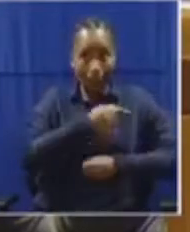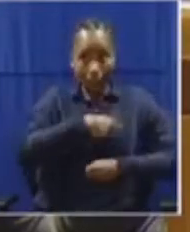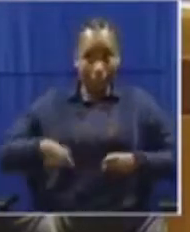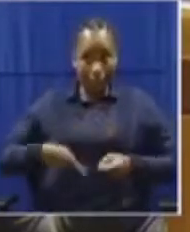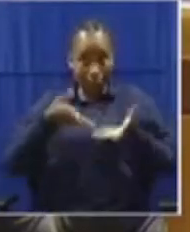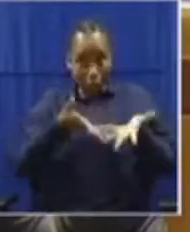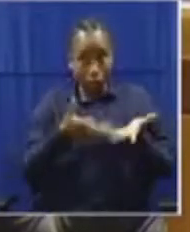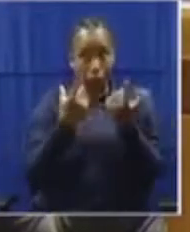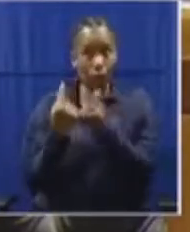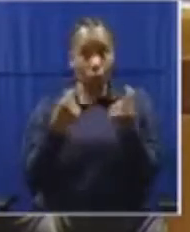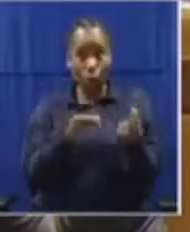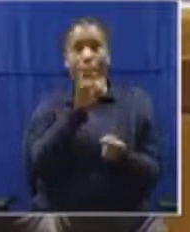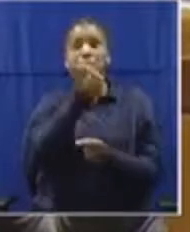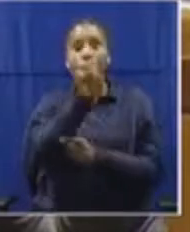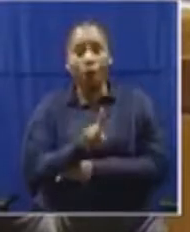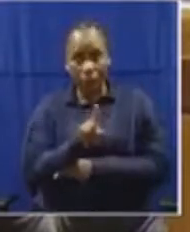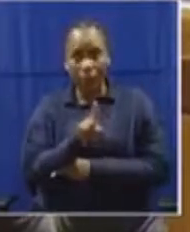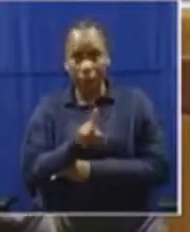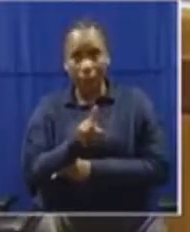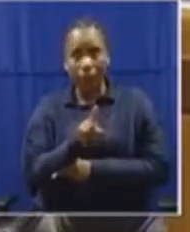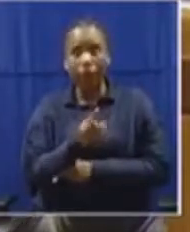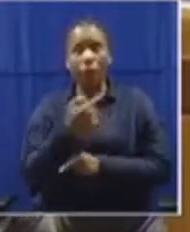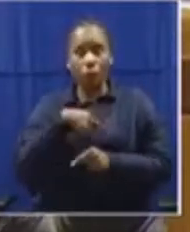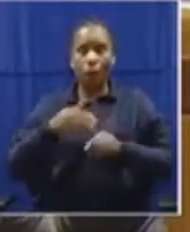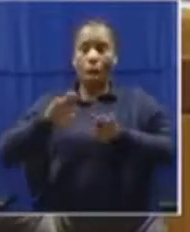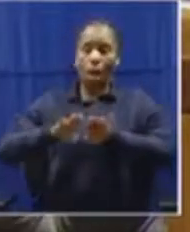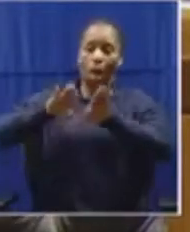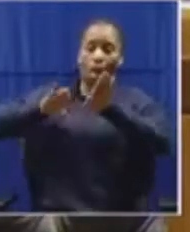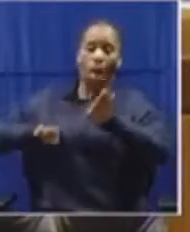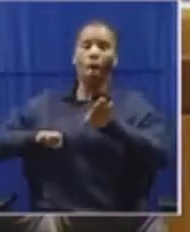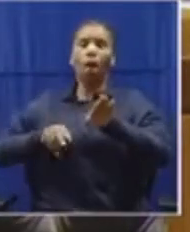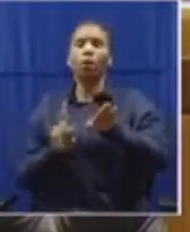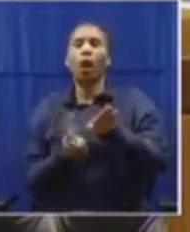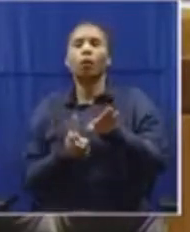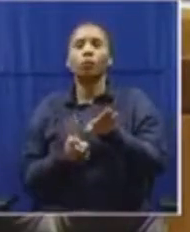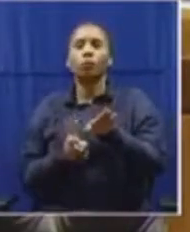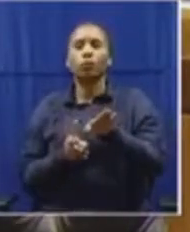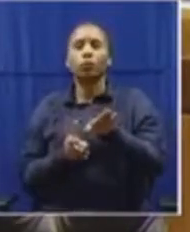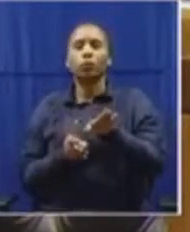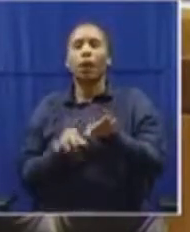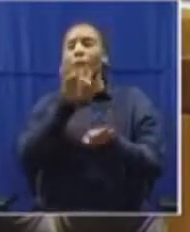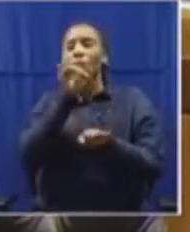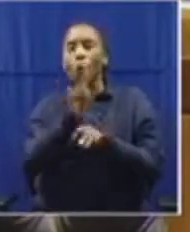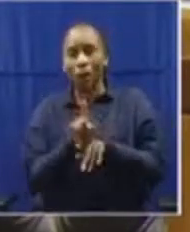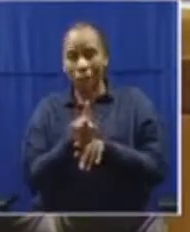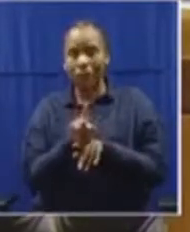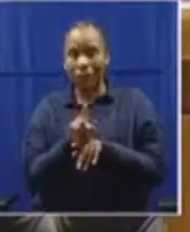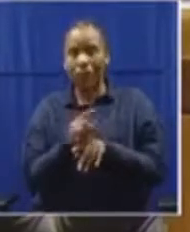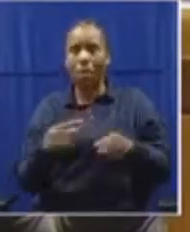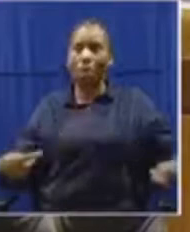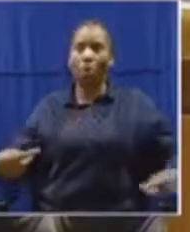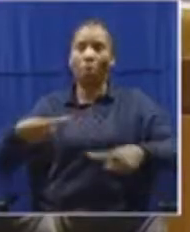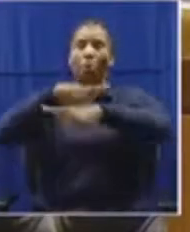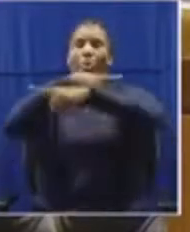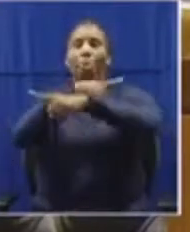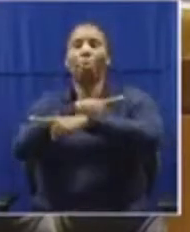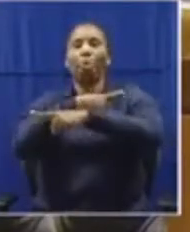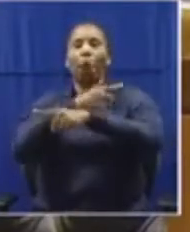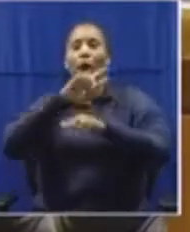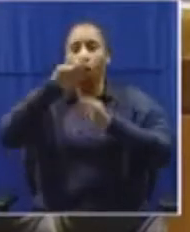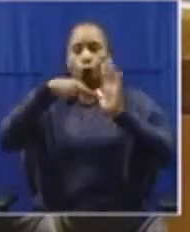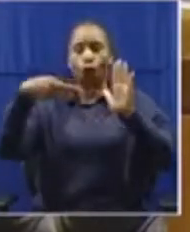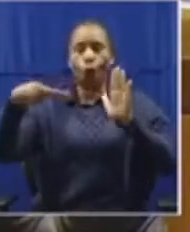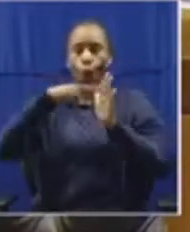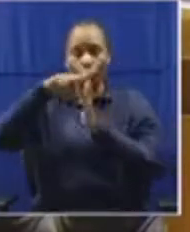it basically means we have gone backwards once again. It basically means that we are conflating the roles that